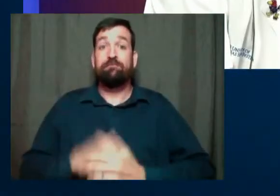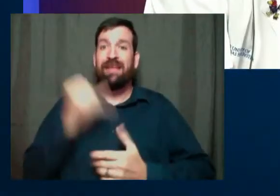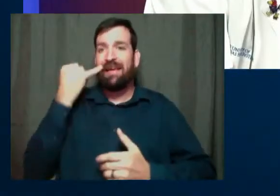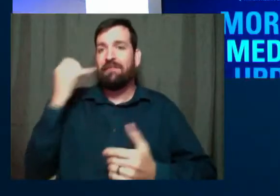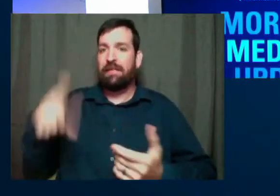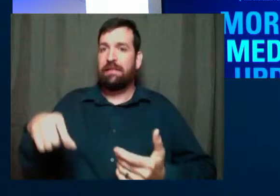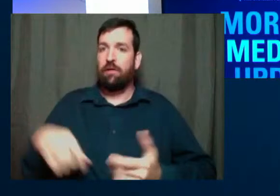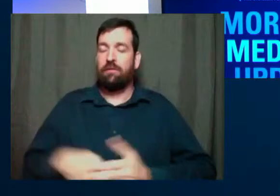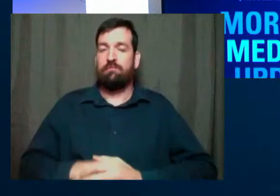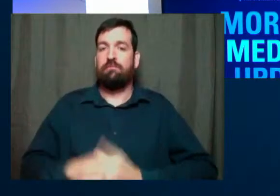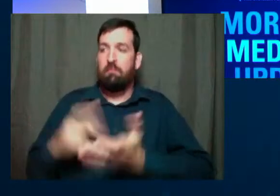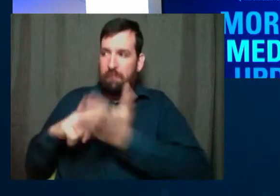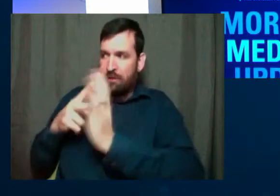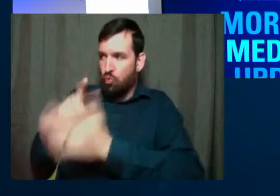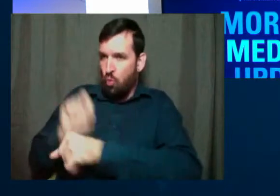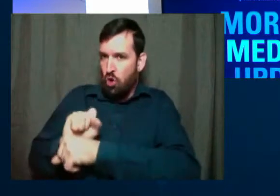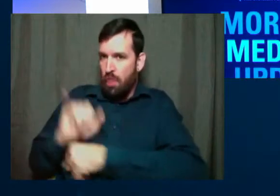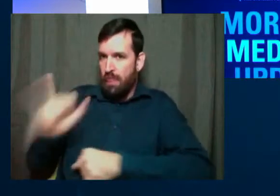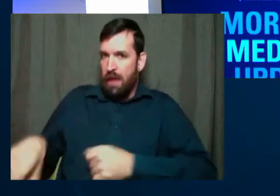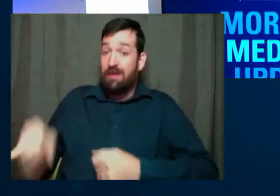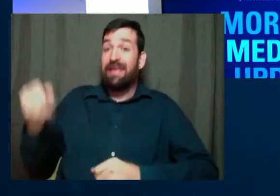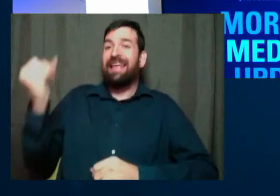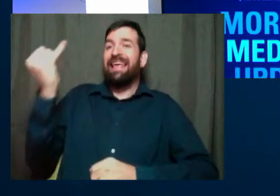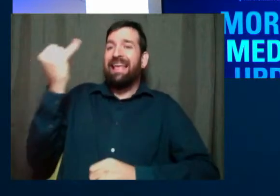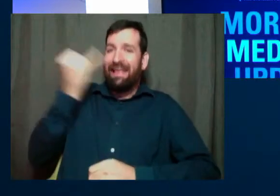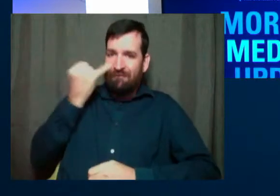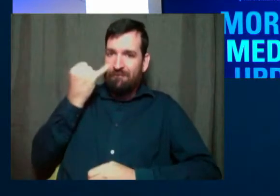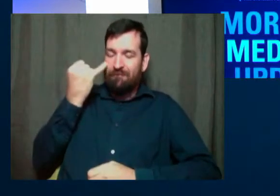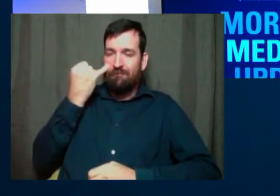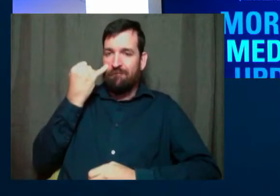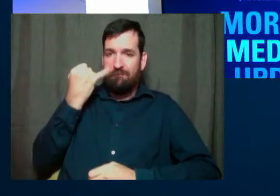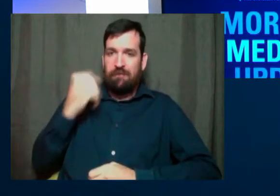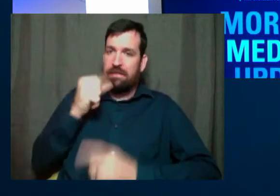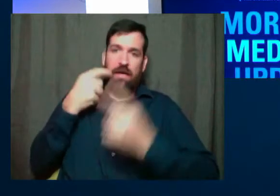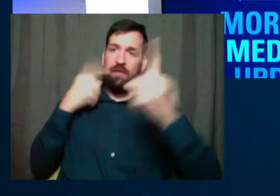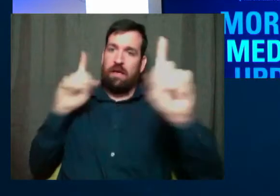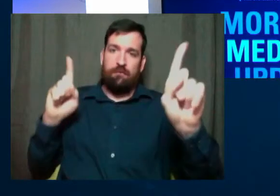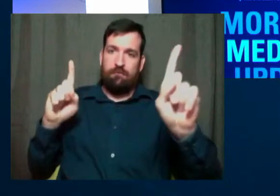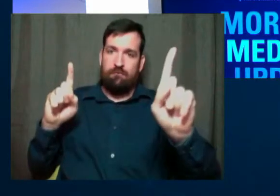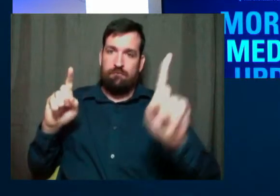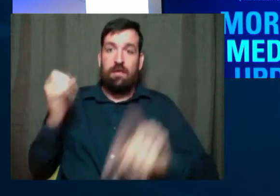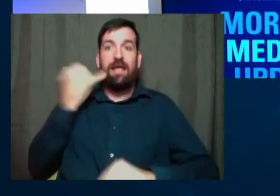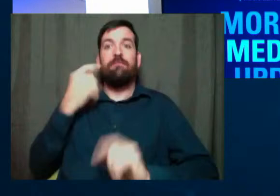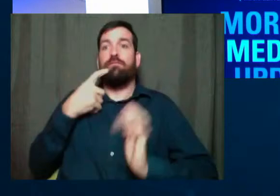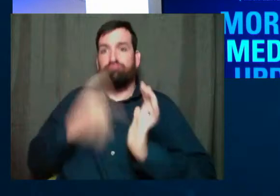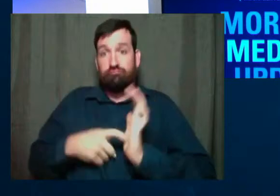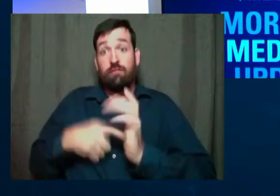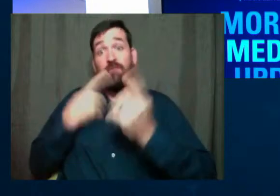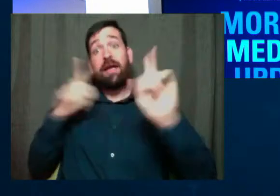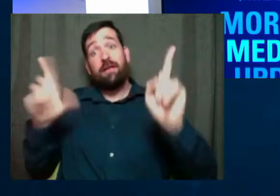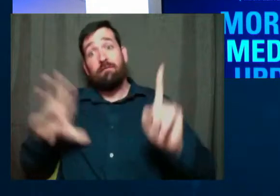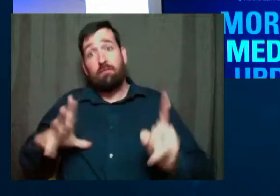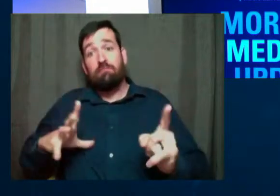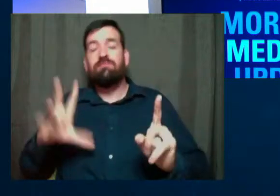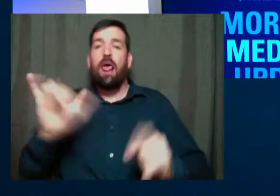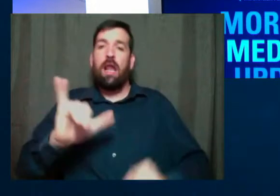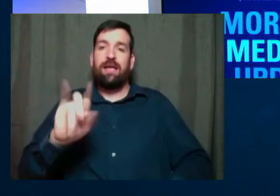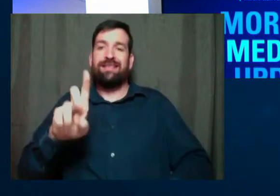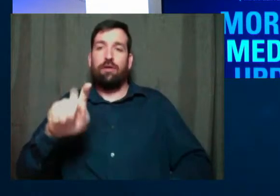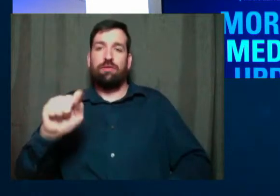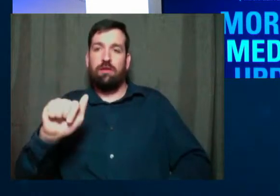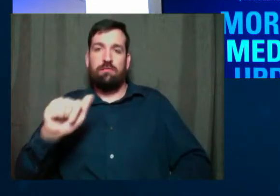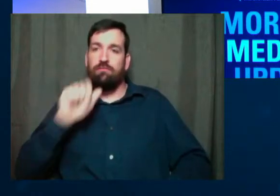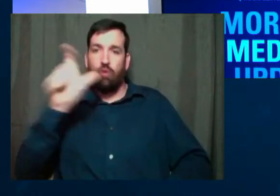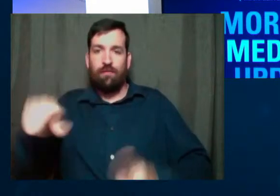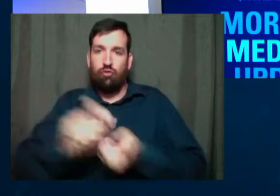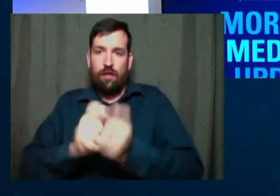and work on that in the event that it is not effective. If they find out it is effective, like they did with Delta, no need to change. Is that what I